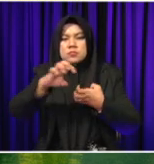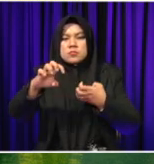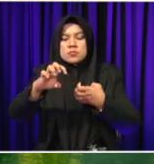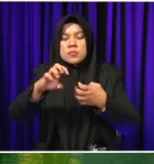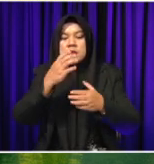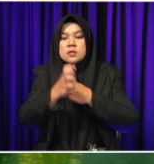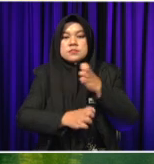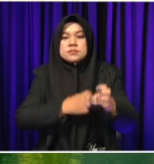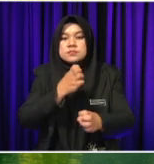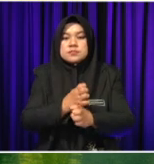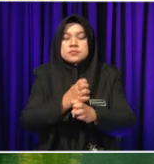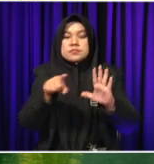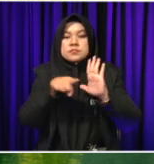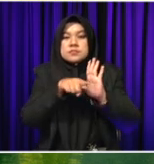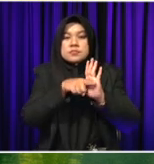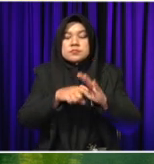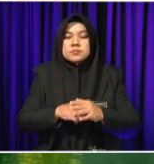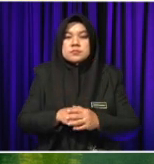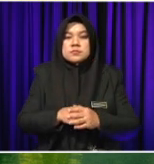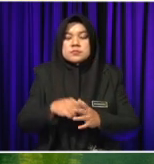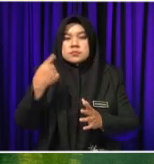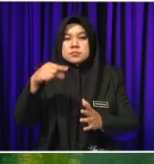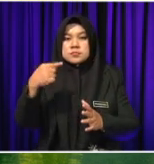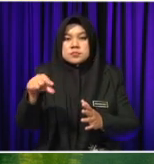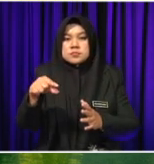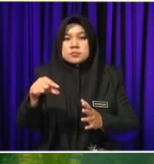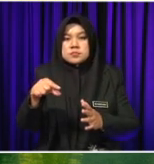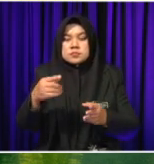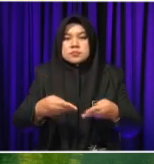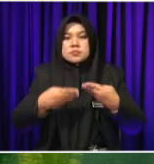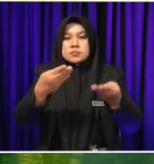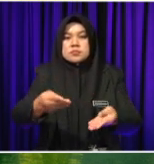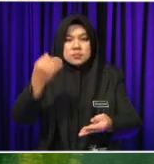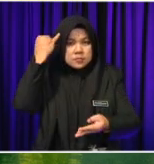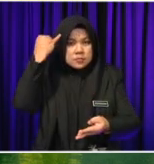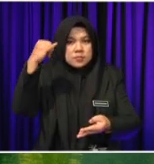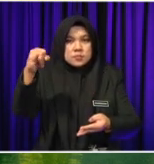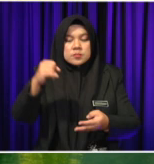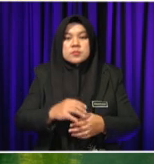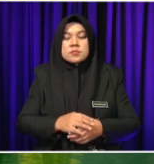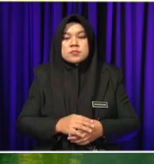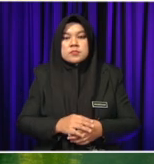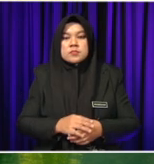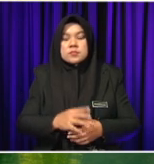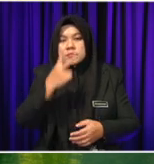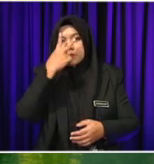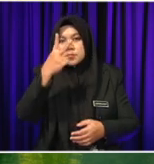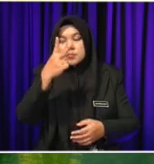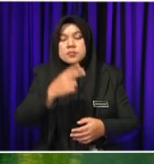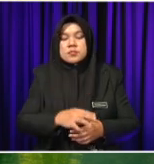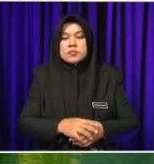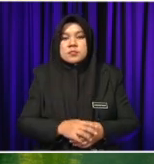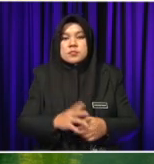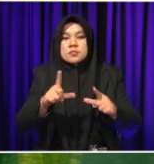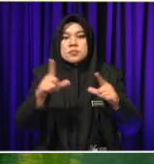negativity. Right. Now, the next colour will be green, that is giving ideas. So, of course, you should always look for the lines